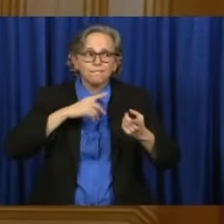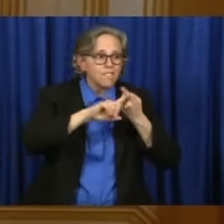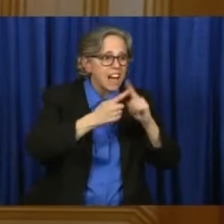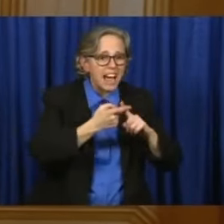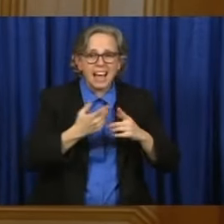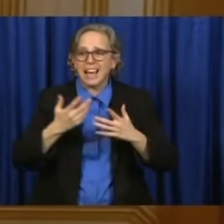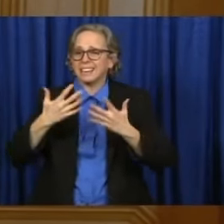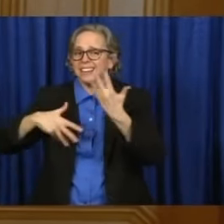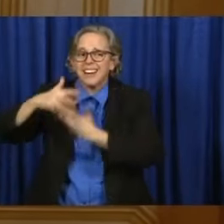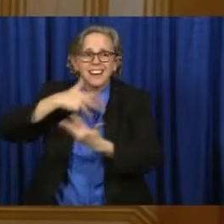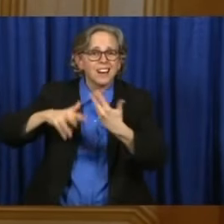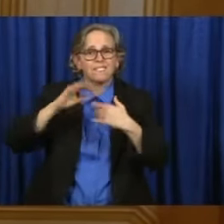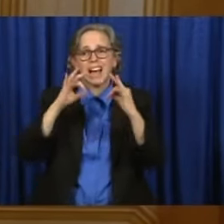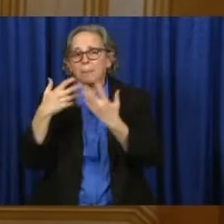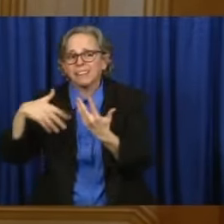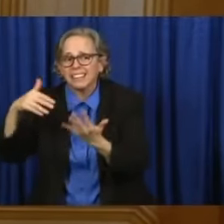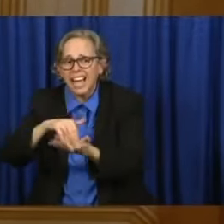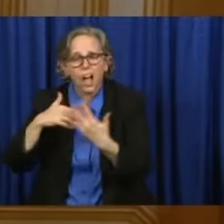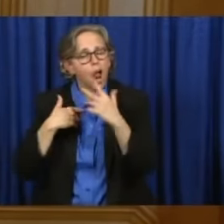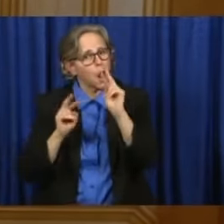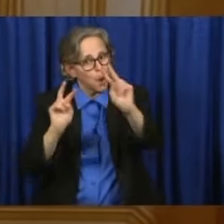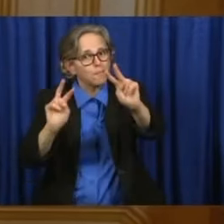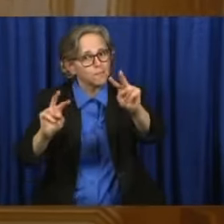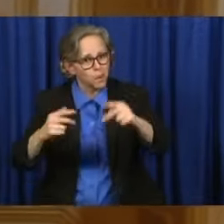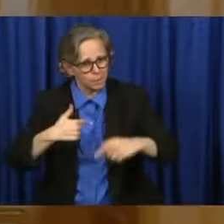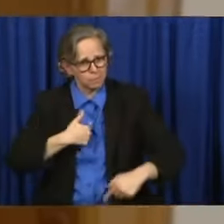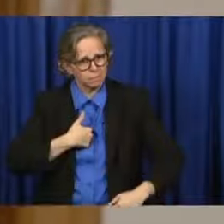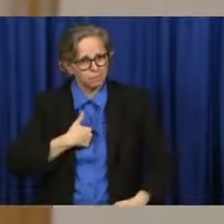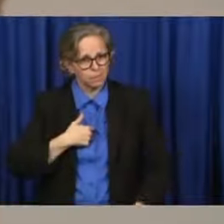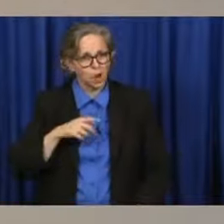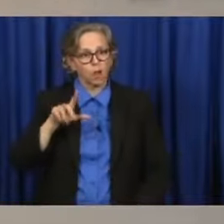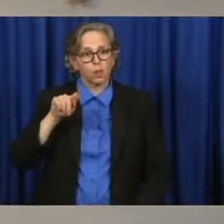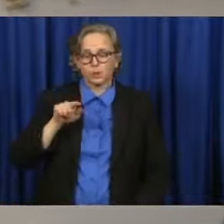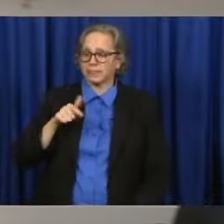again. Lieutenant Governor.